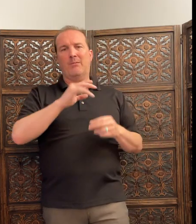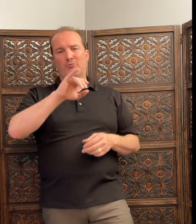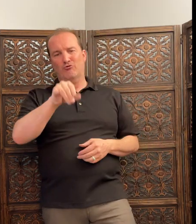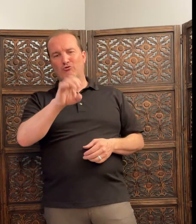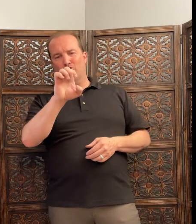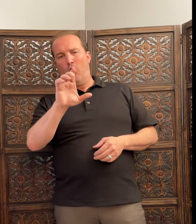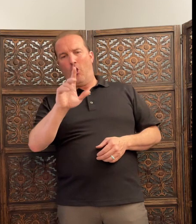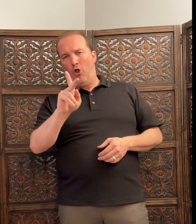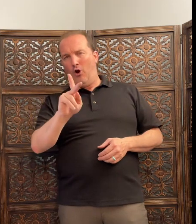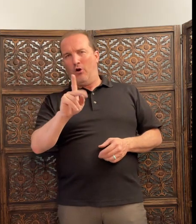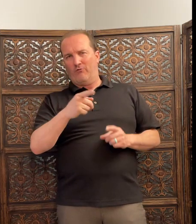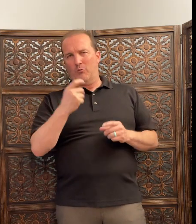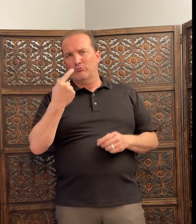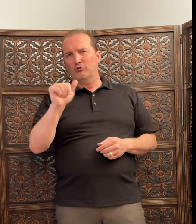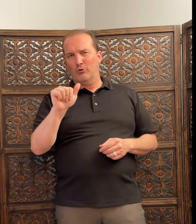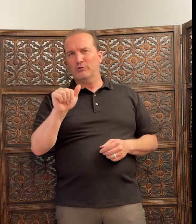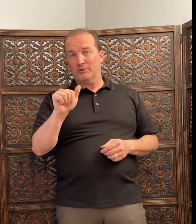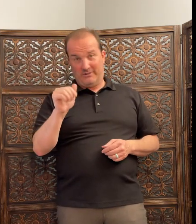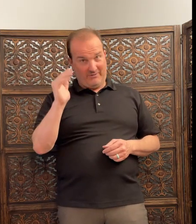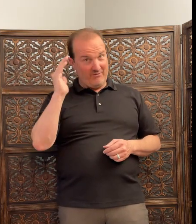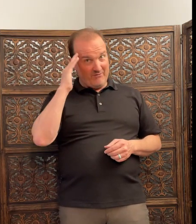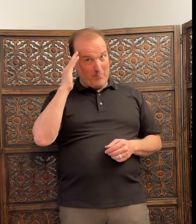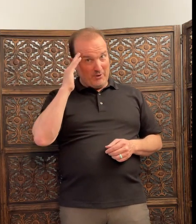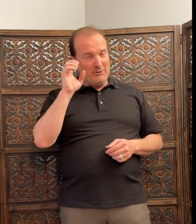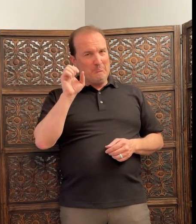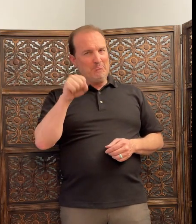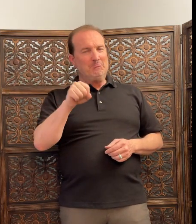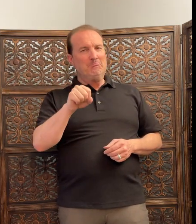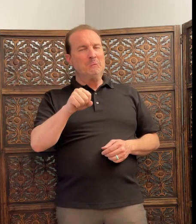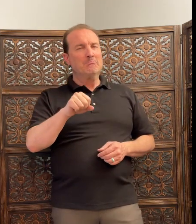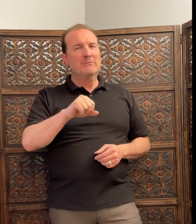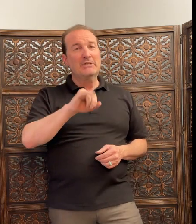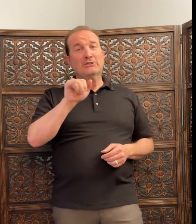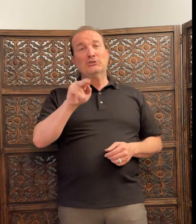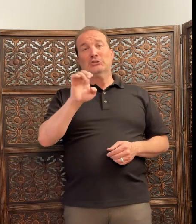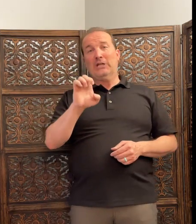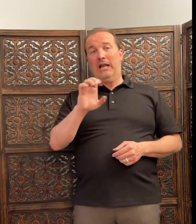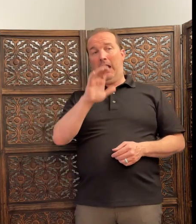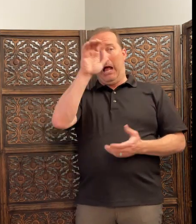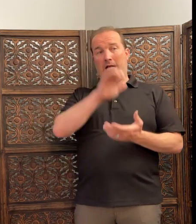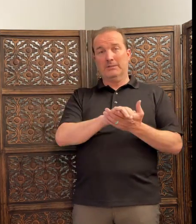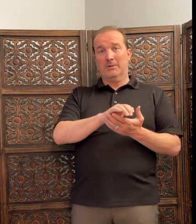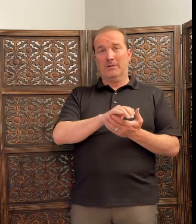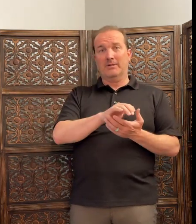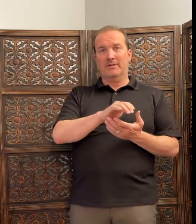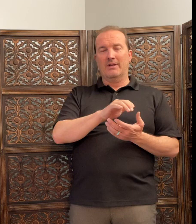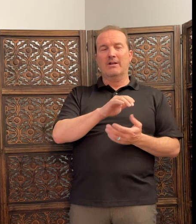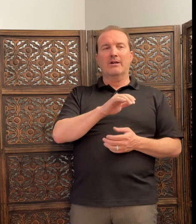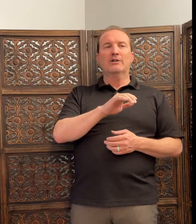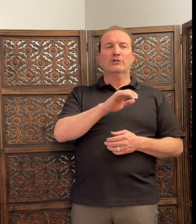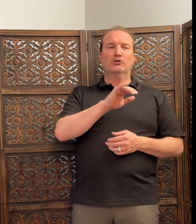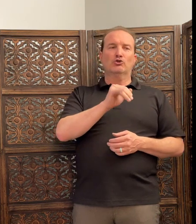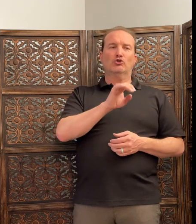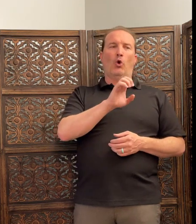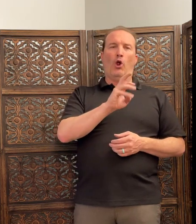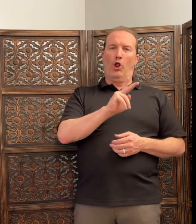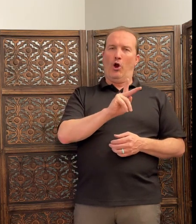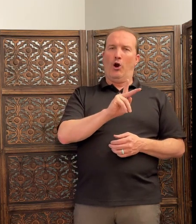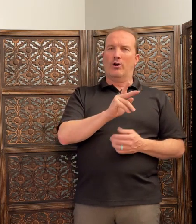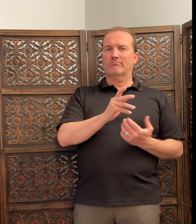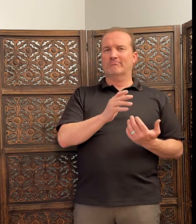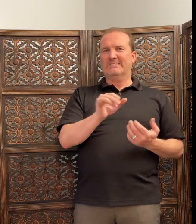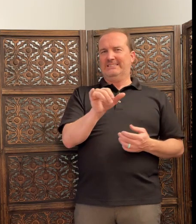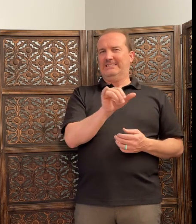man named Joe Clark from Georgia. Sound familiar? You bet. Janie's husband, Mayor Joe Clark,